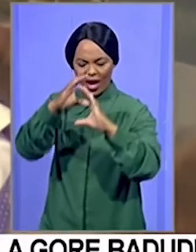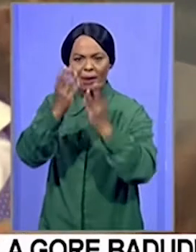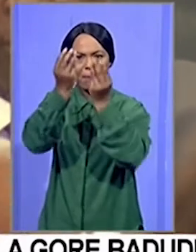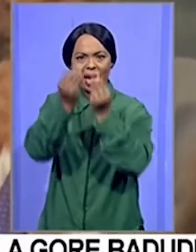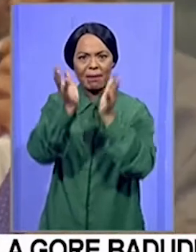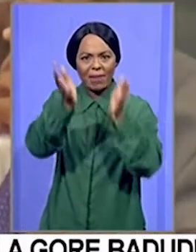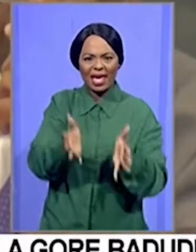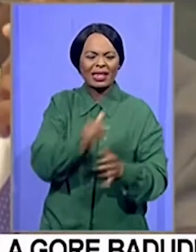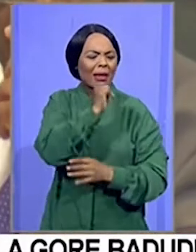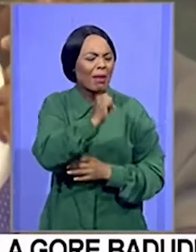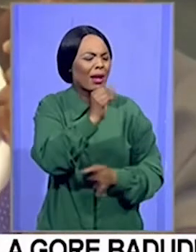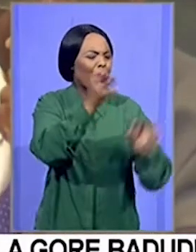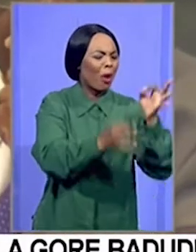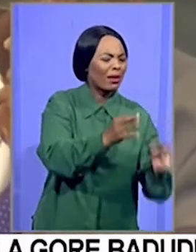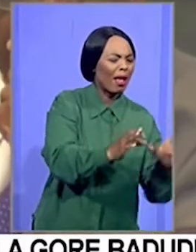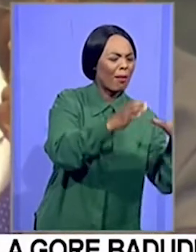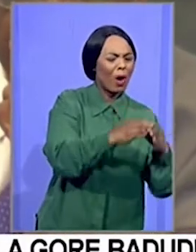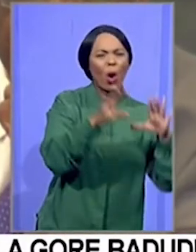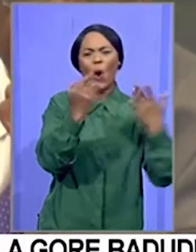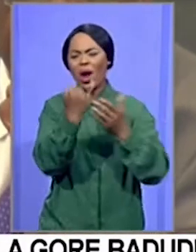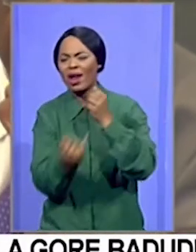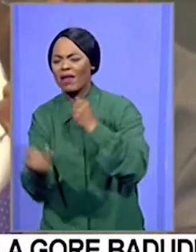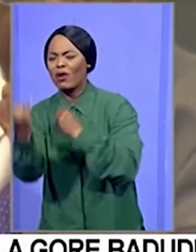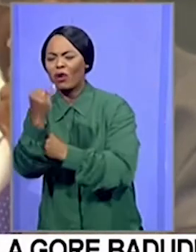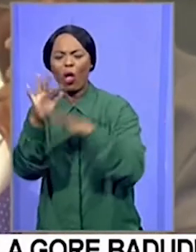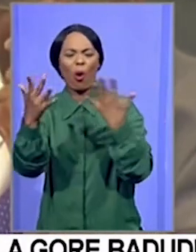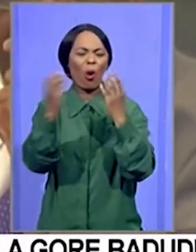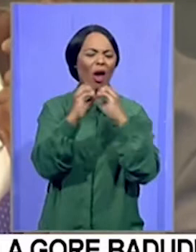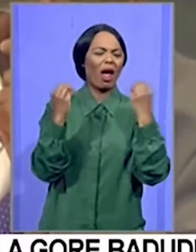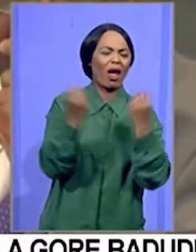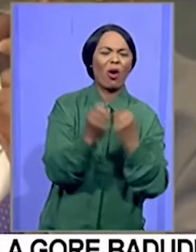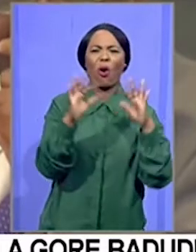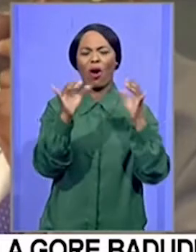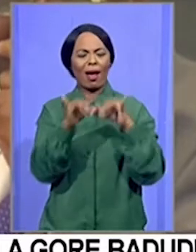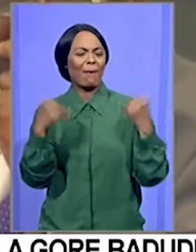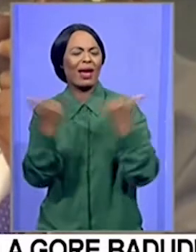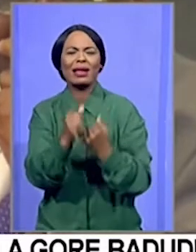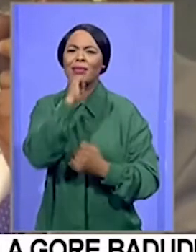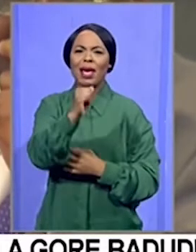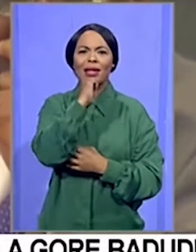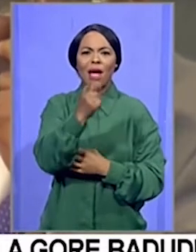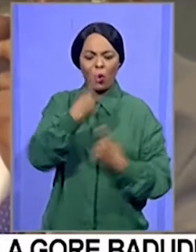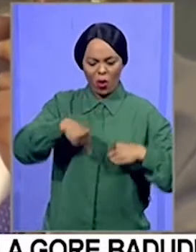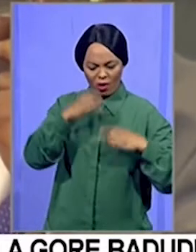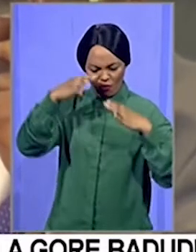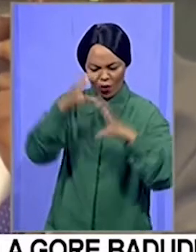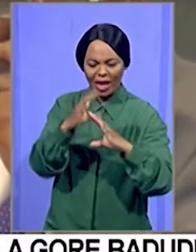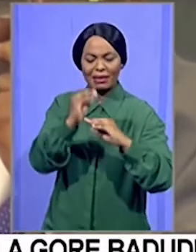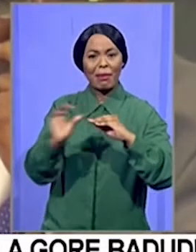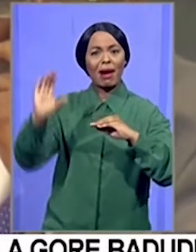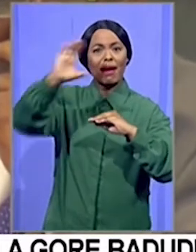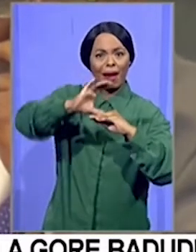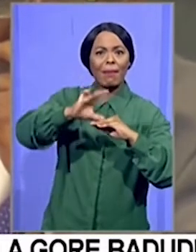whether ke political party, ke individual, as long as le re rata capitalism ke yona e le gore e ka re šomela.